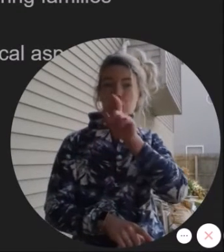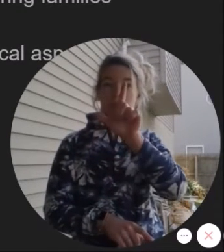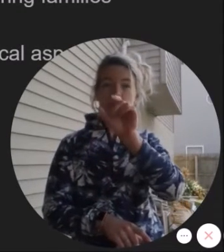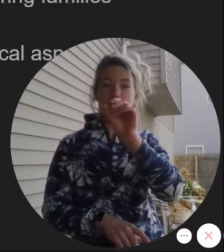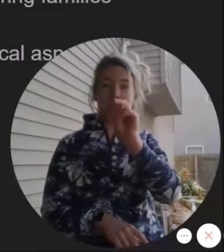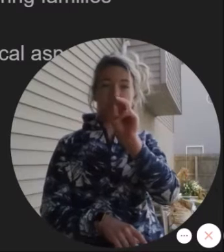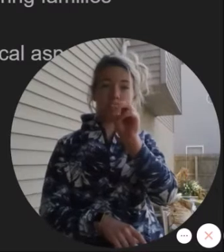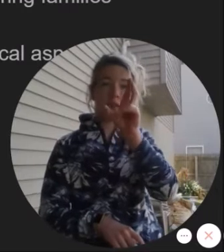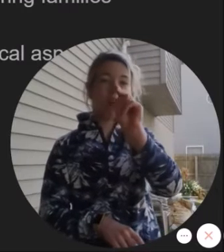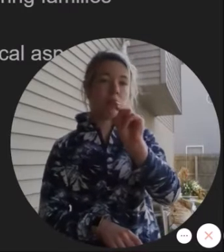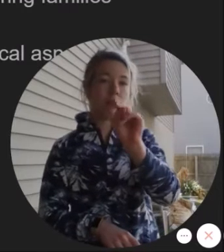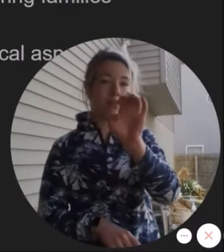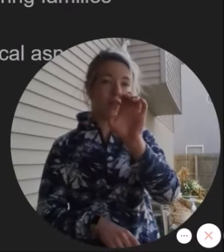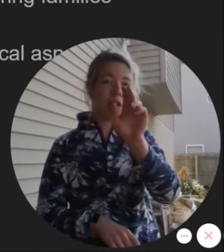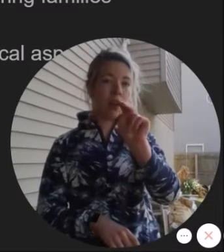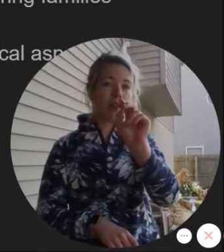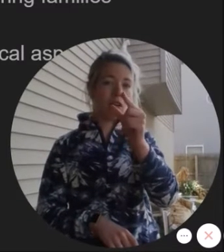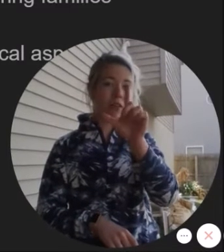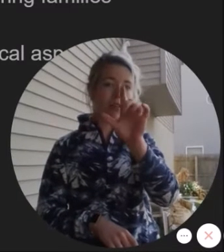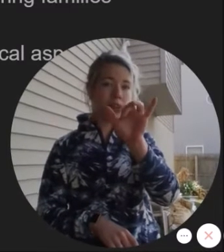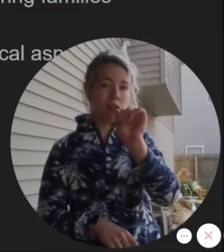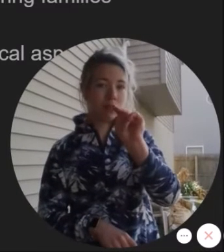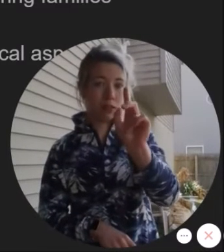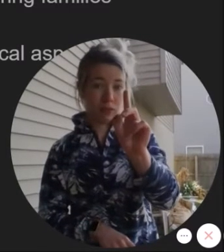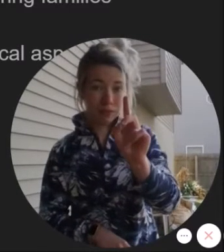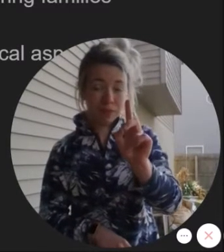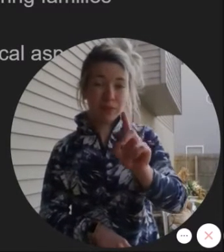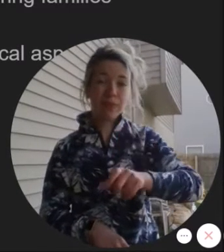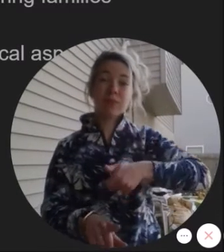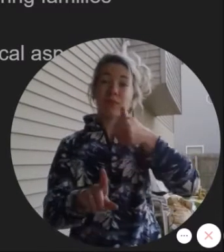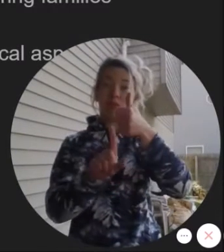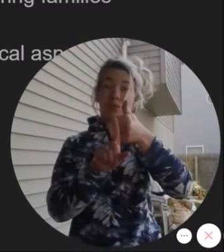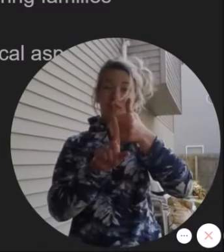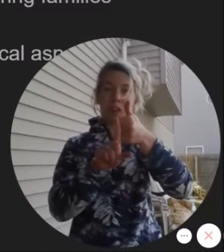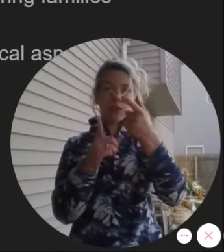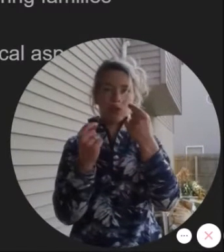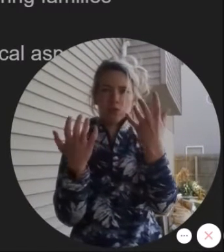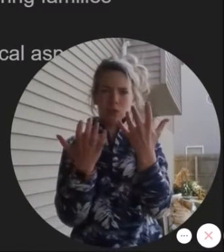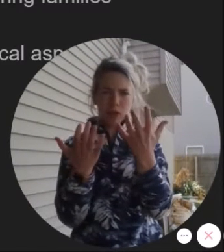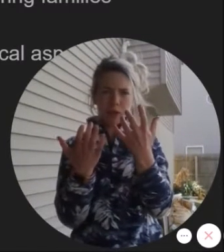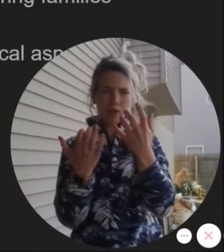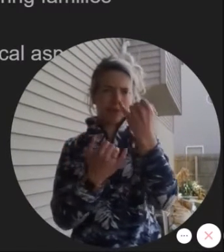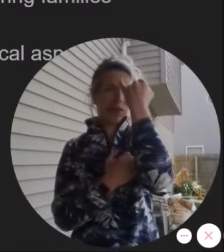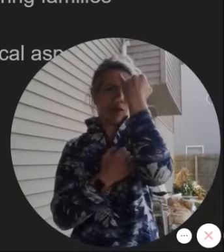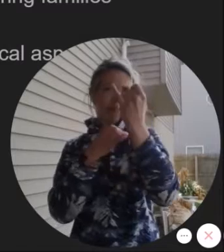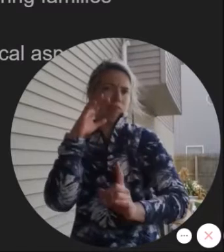She's a female author who is British. She is from London.